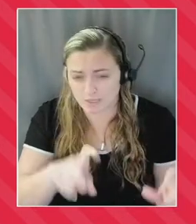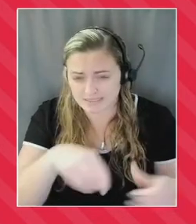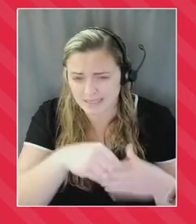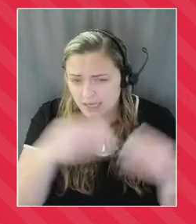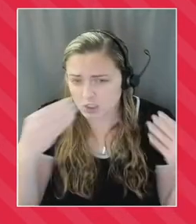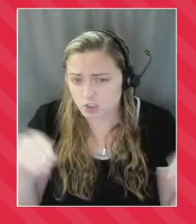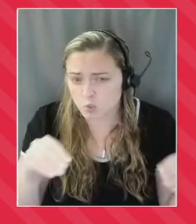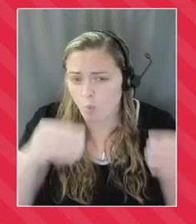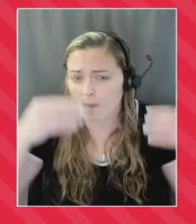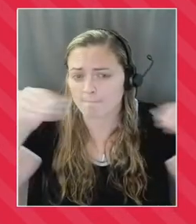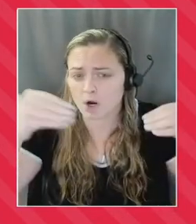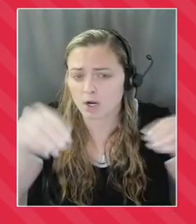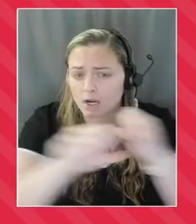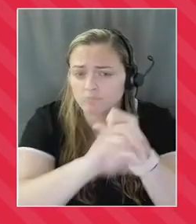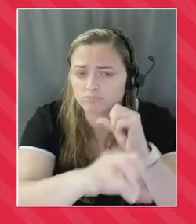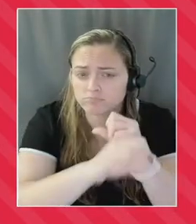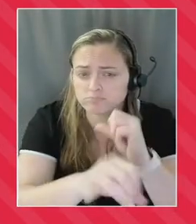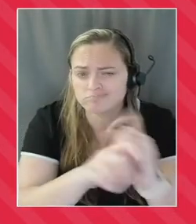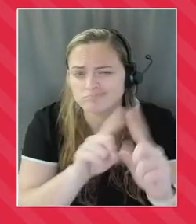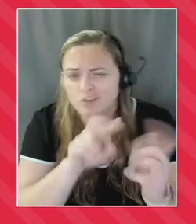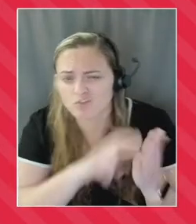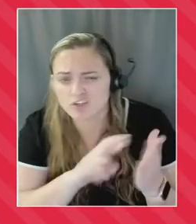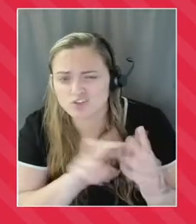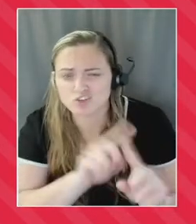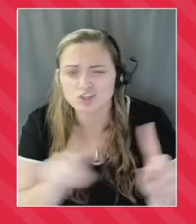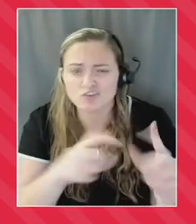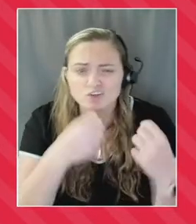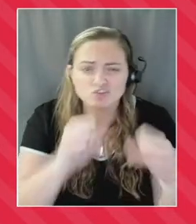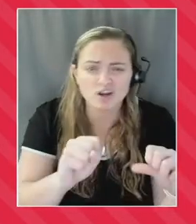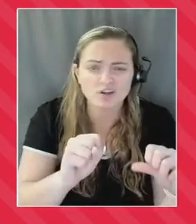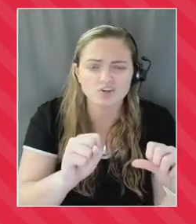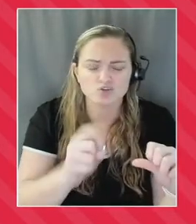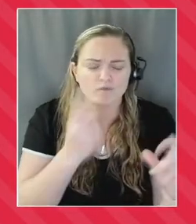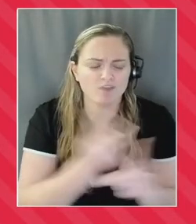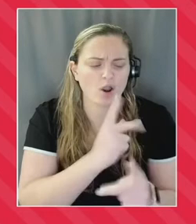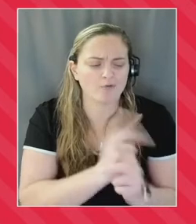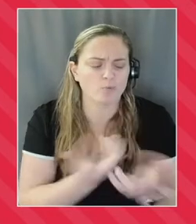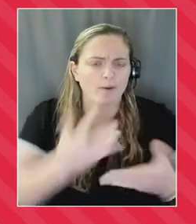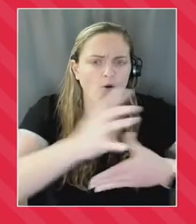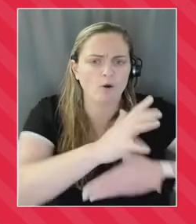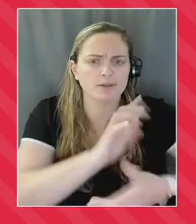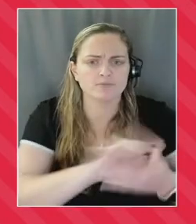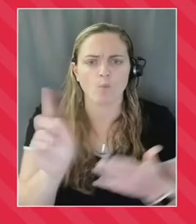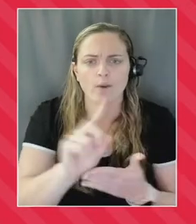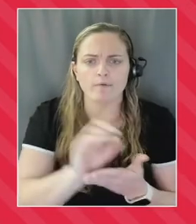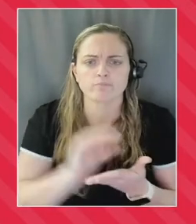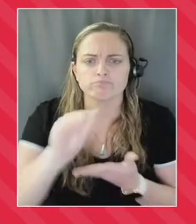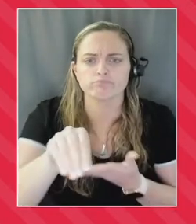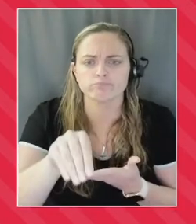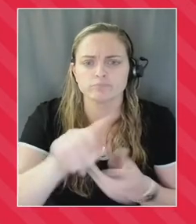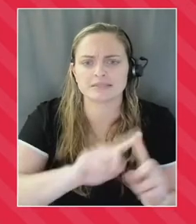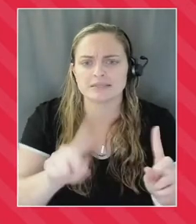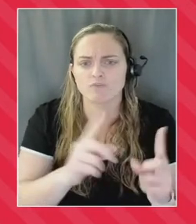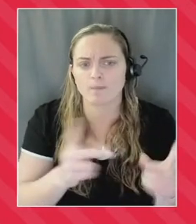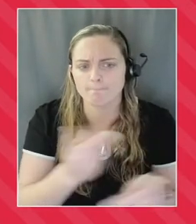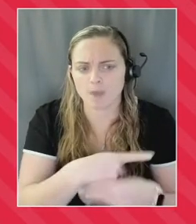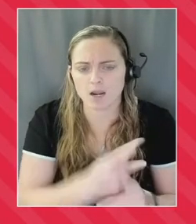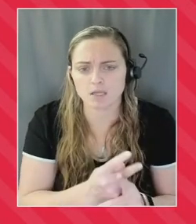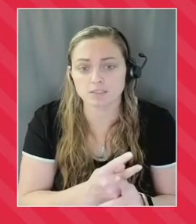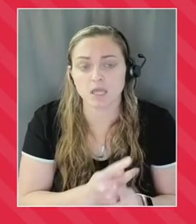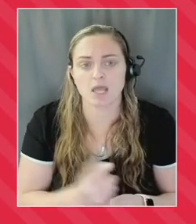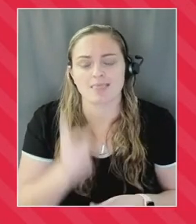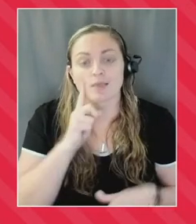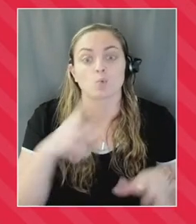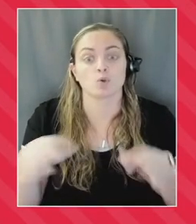merchandising strategies to really prioritize the placement of these better-for-you products. You know, I think, Gordon, all that you described